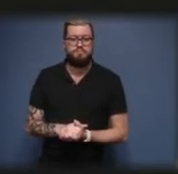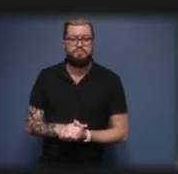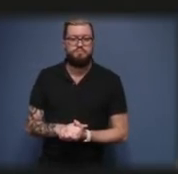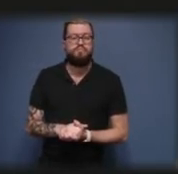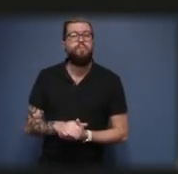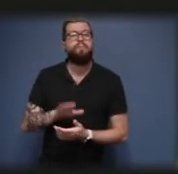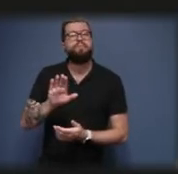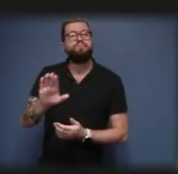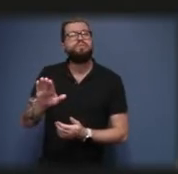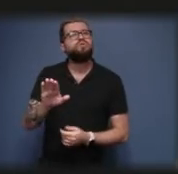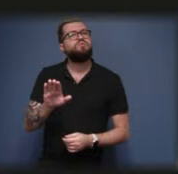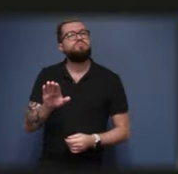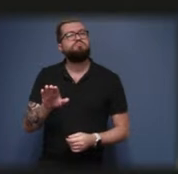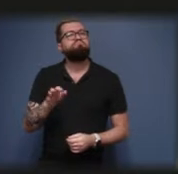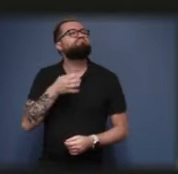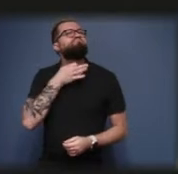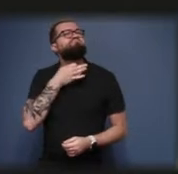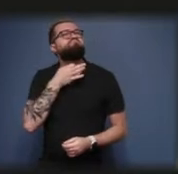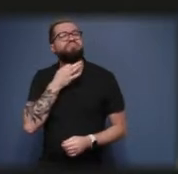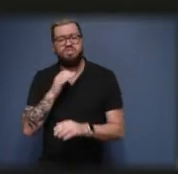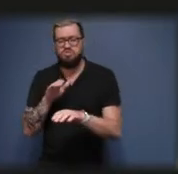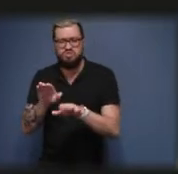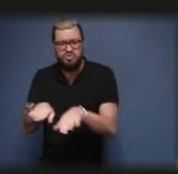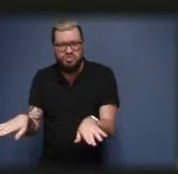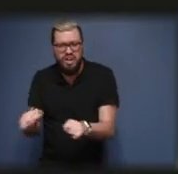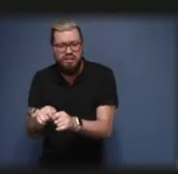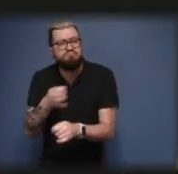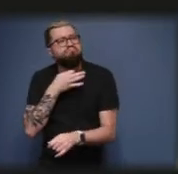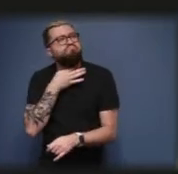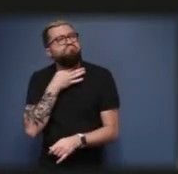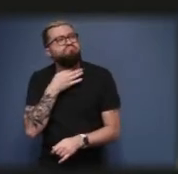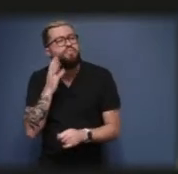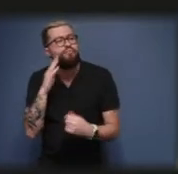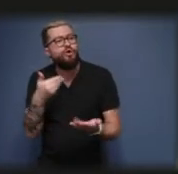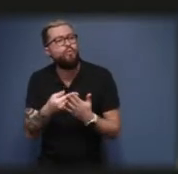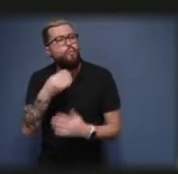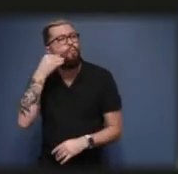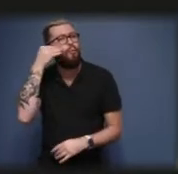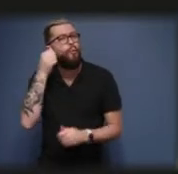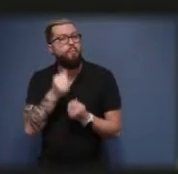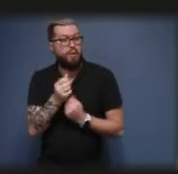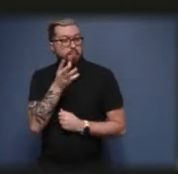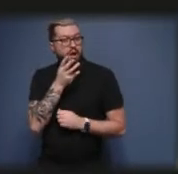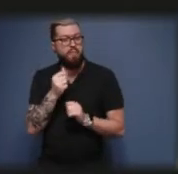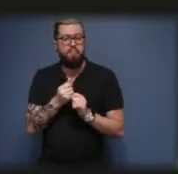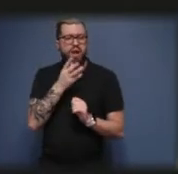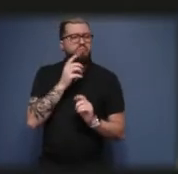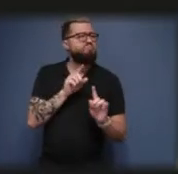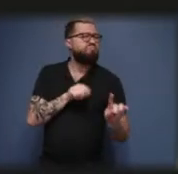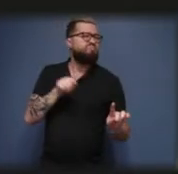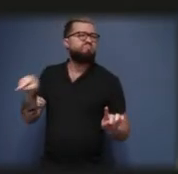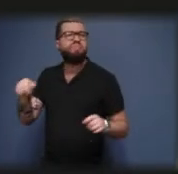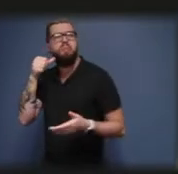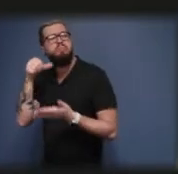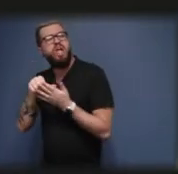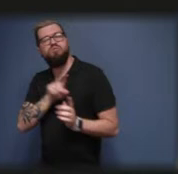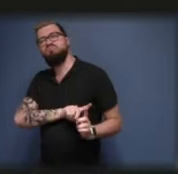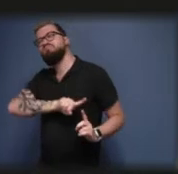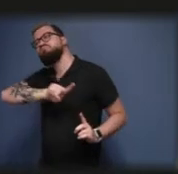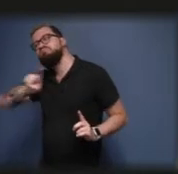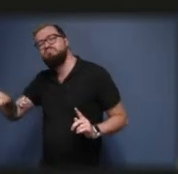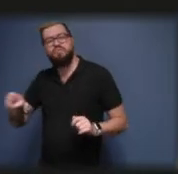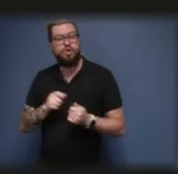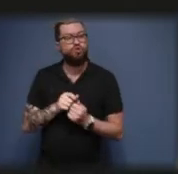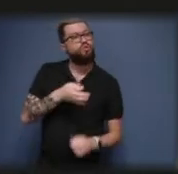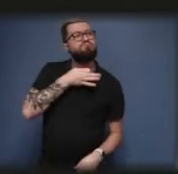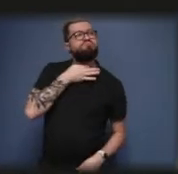You were a curious and happy child. Just arriving home with your mom, she quickly ran across the street to grab the mail, and your